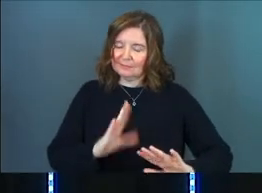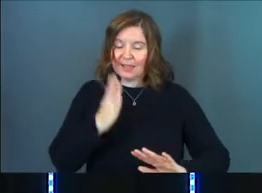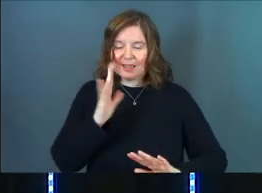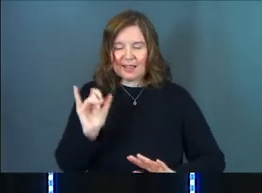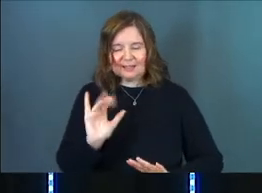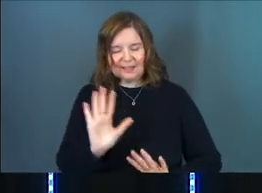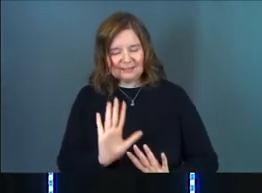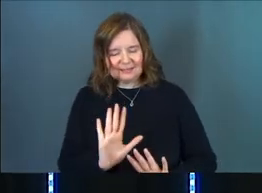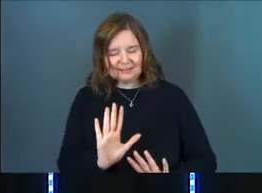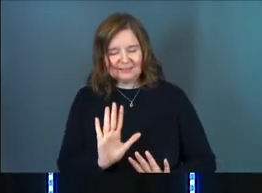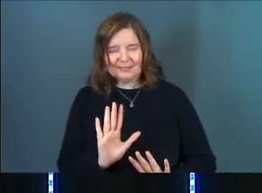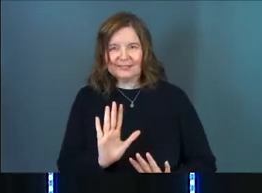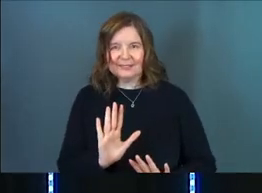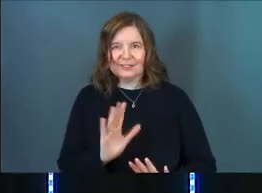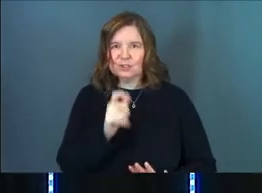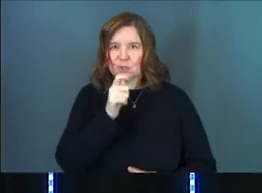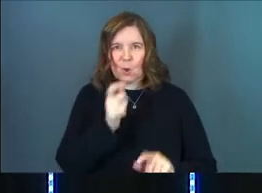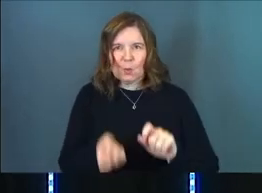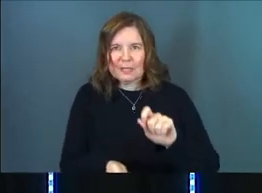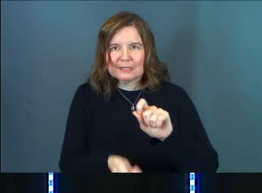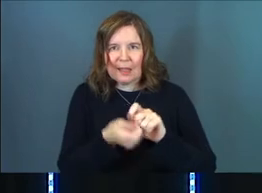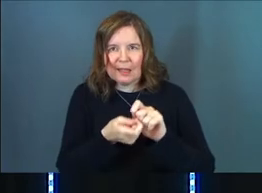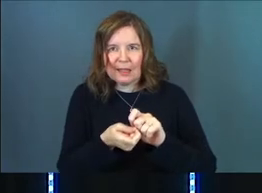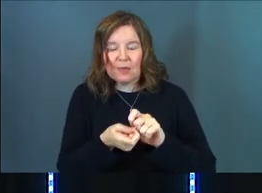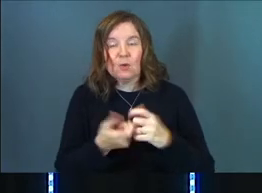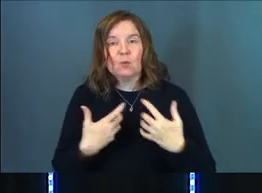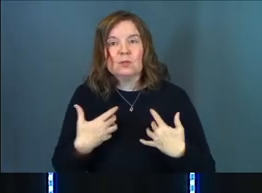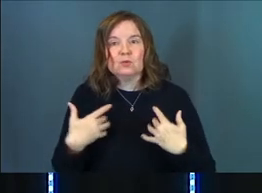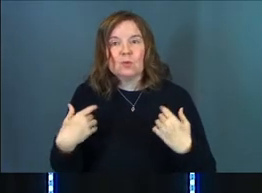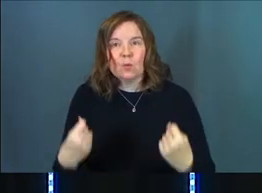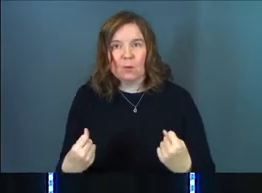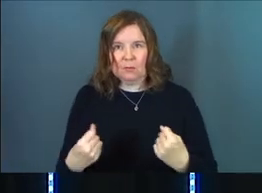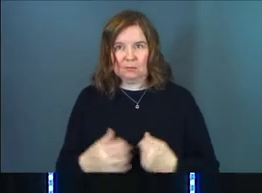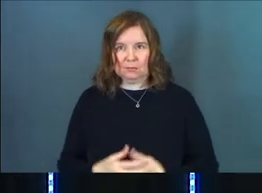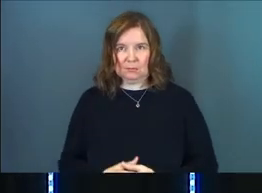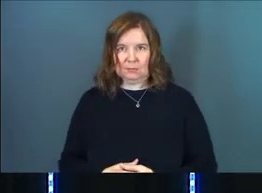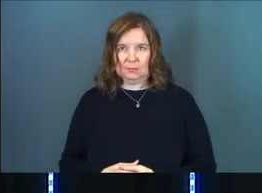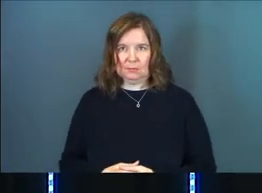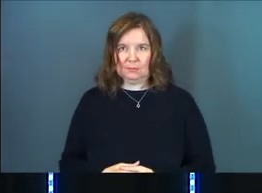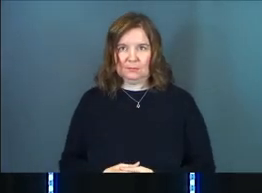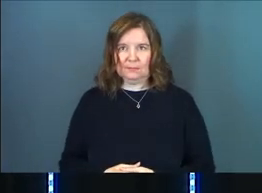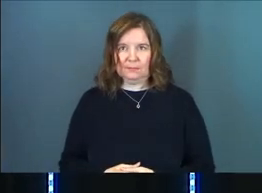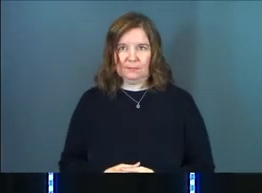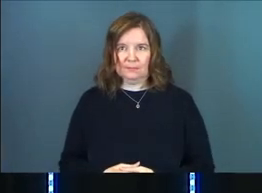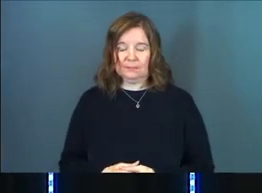And God's like, don't retaliate, restore.